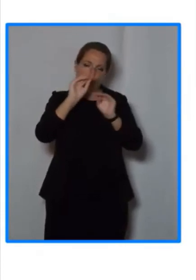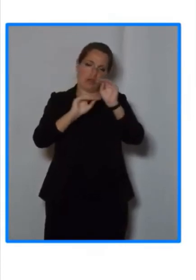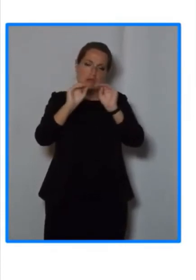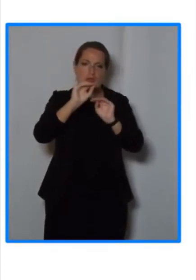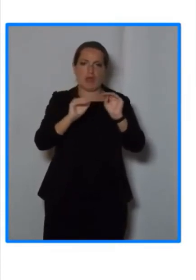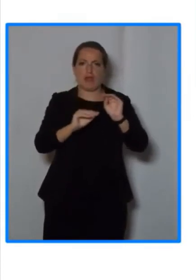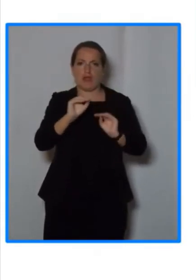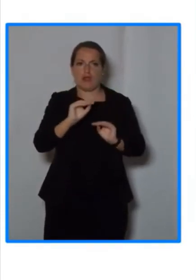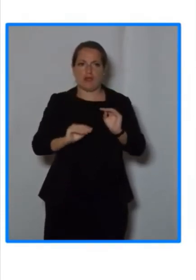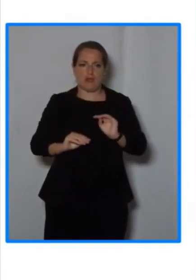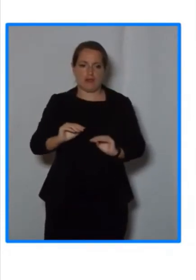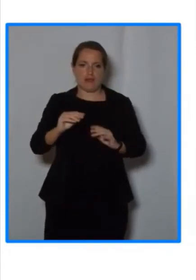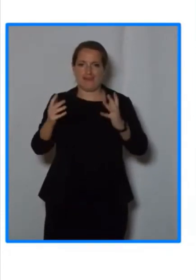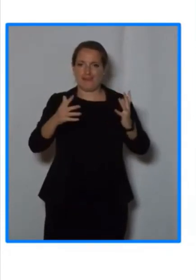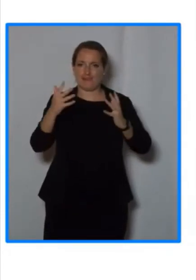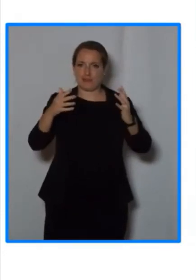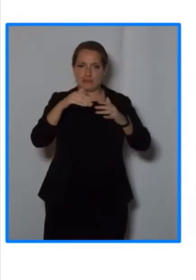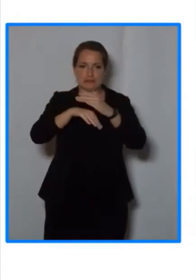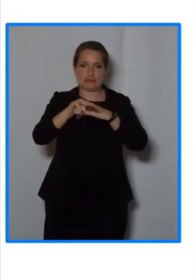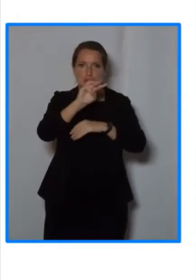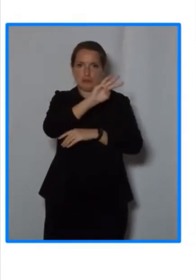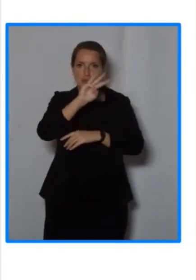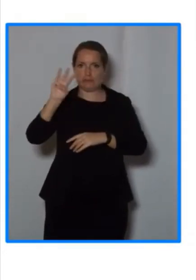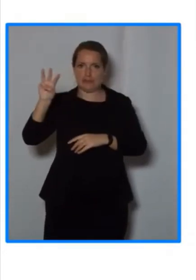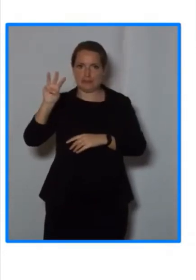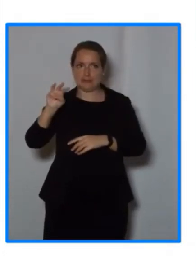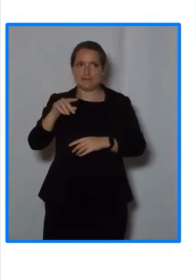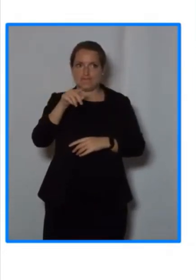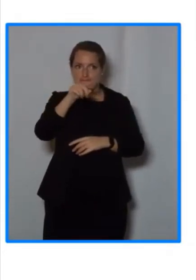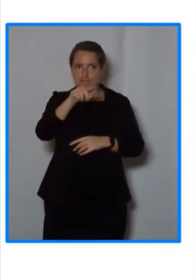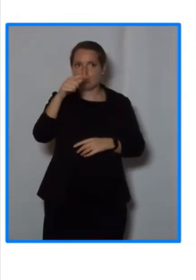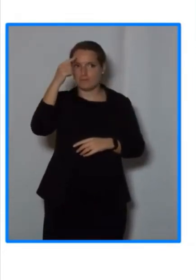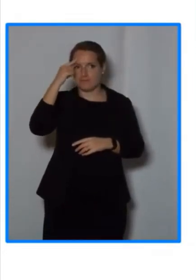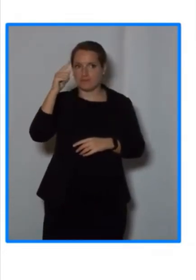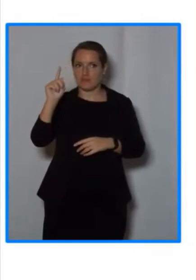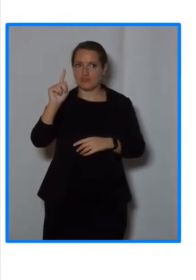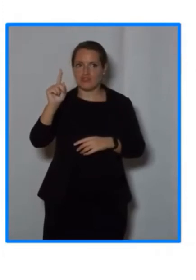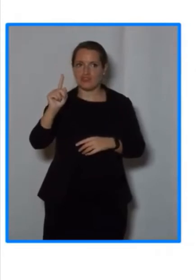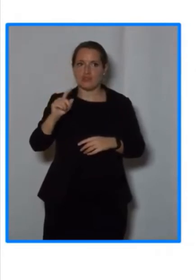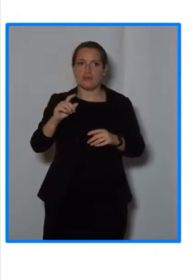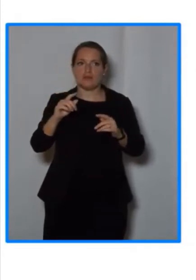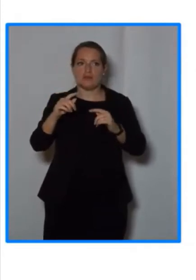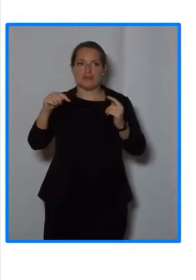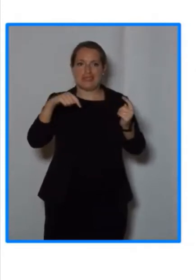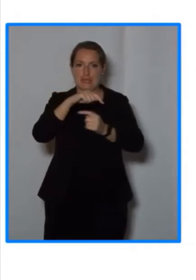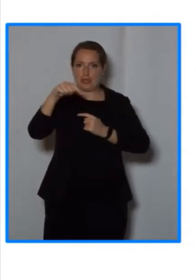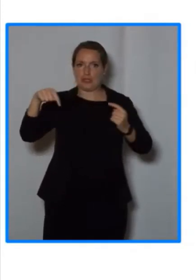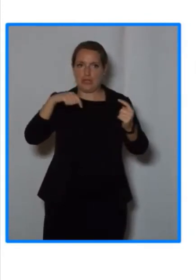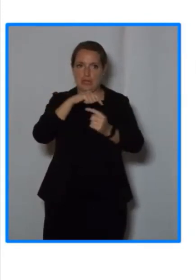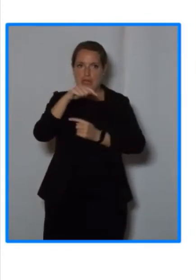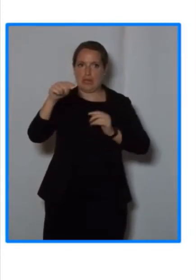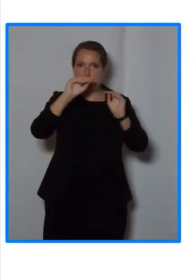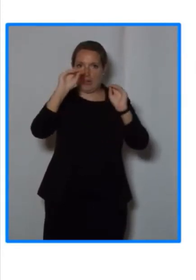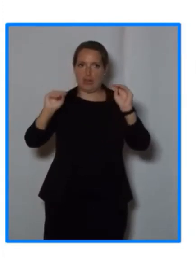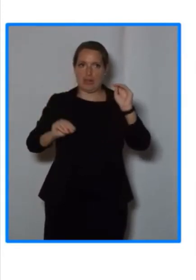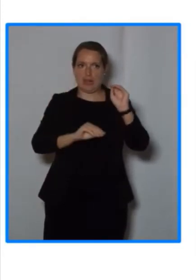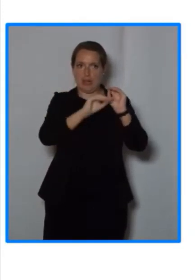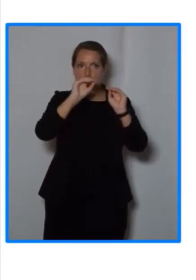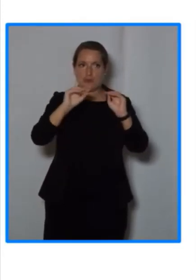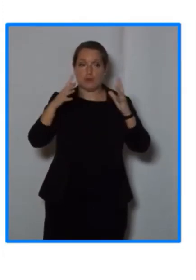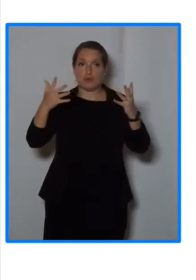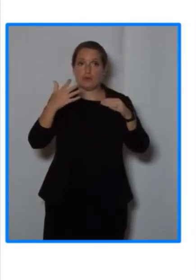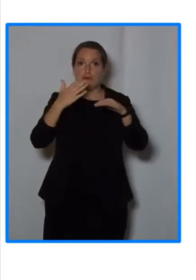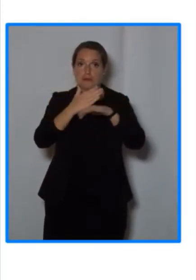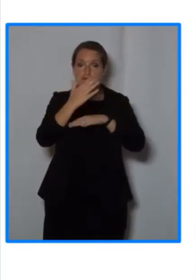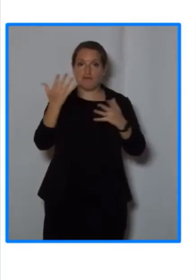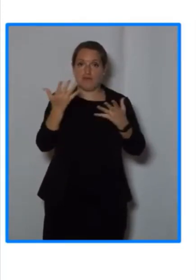the order of navigation in a carousel element looks for a lot of screen reader or keyboard only users. So starting at the